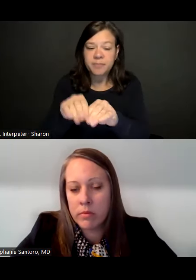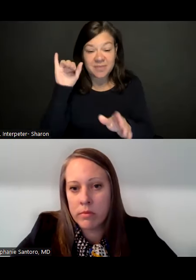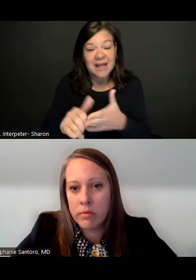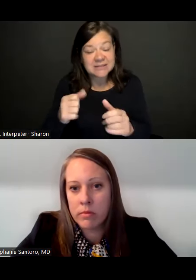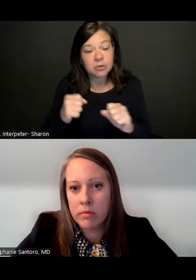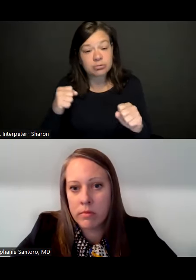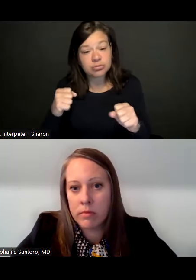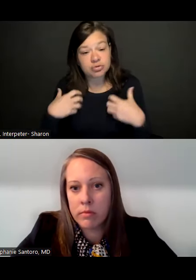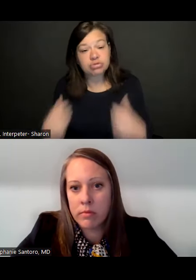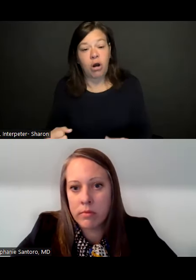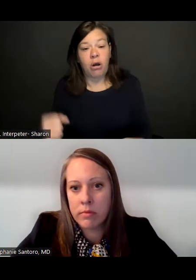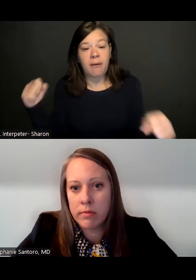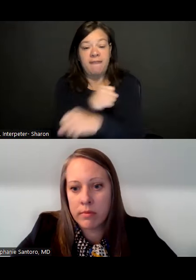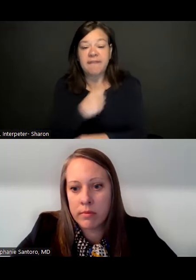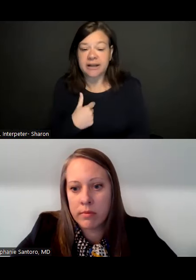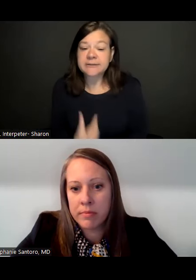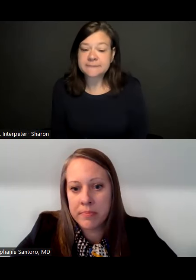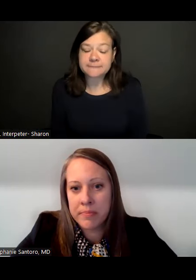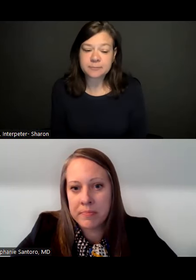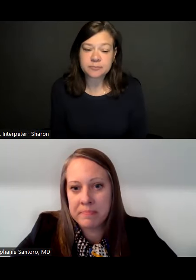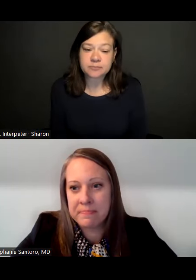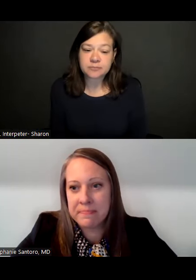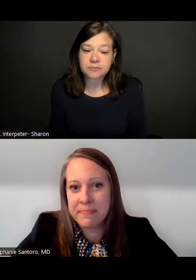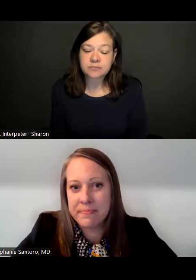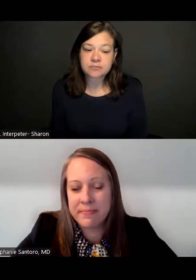strongly I fight.